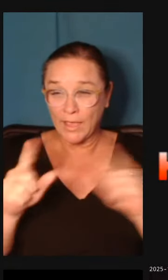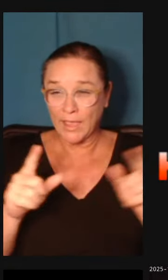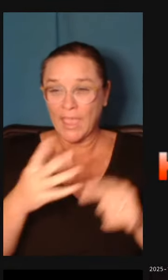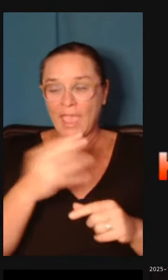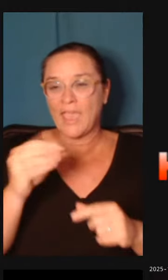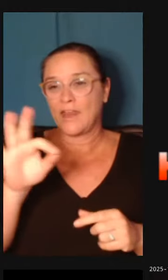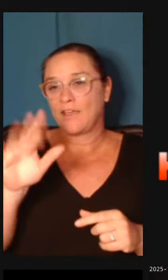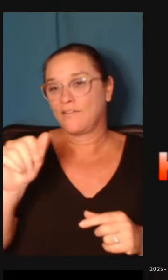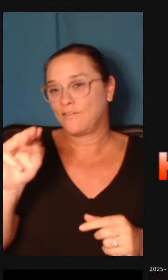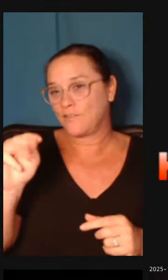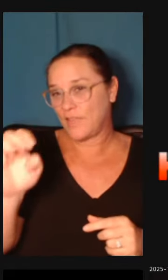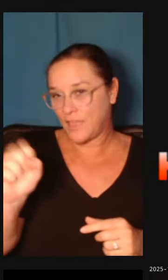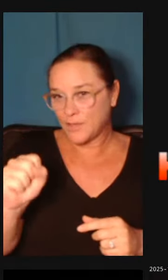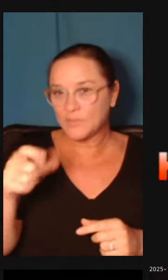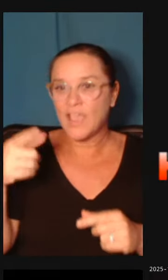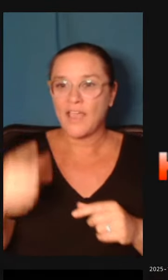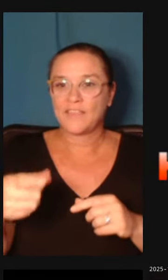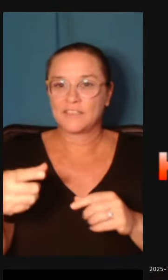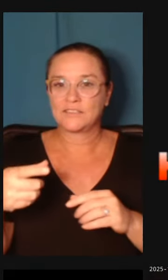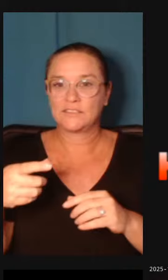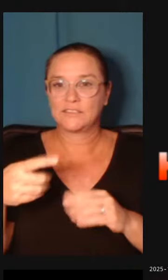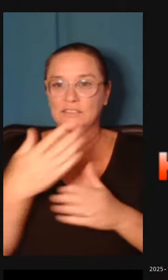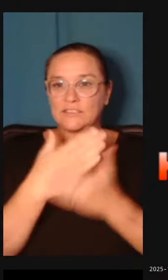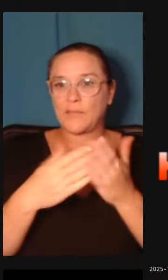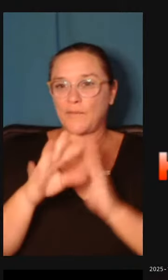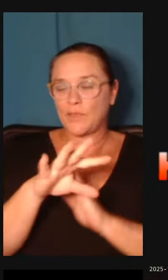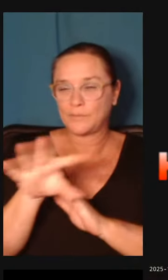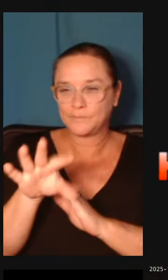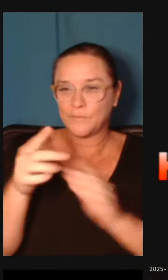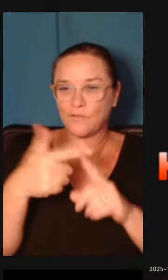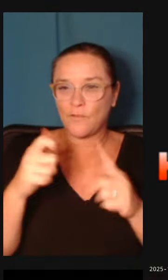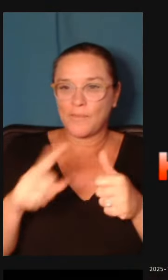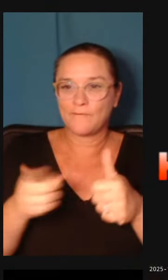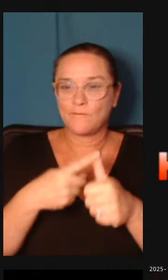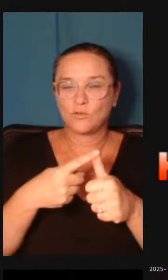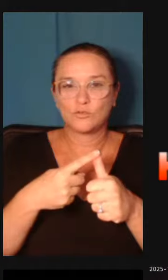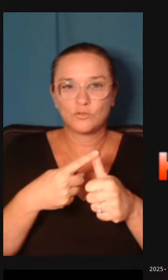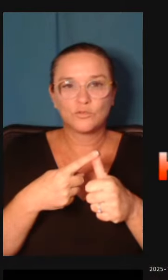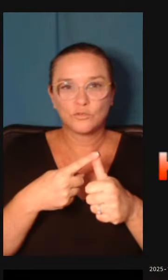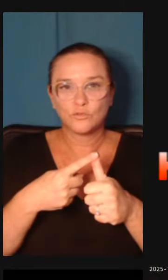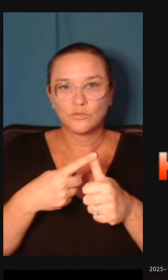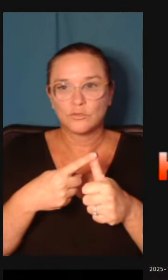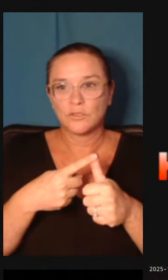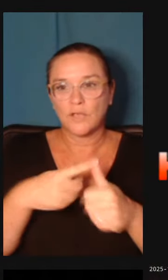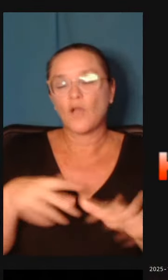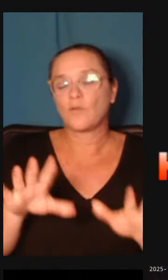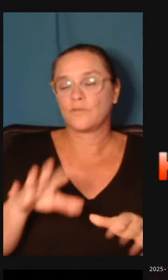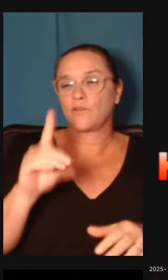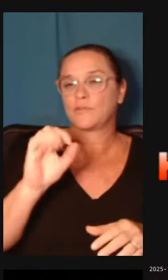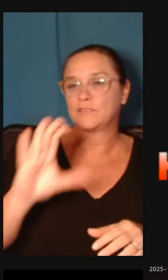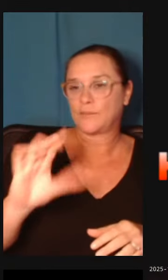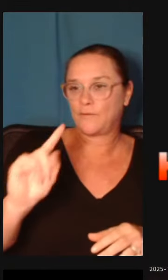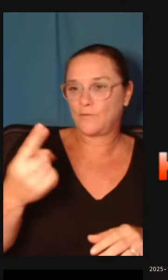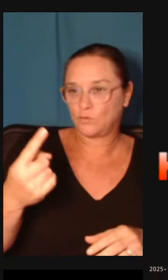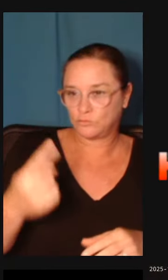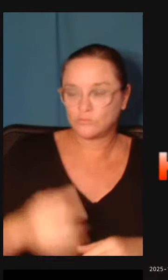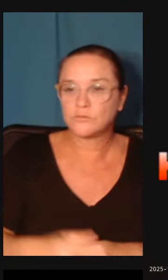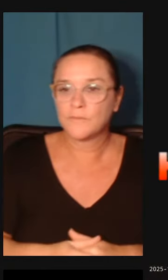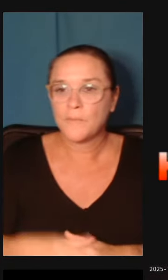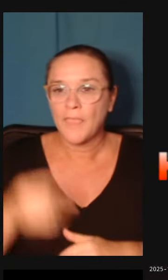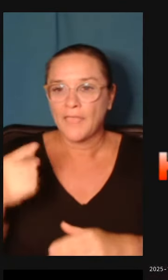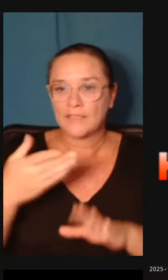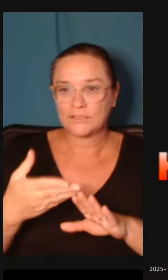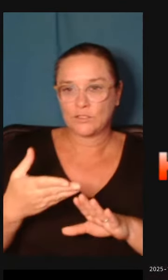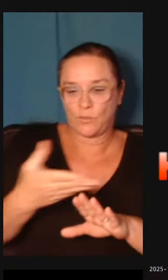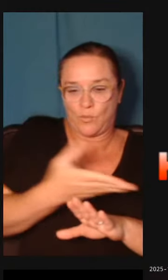on. This is just some shots from the first that's been happening. This